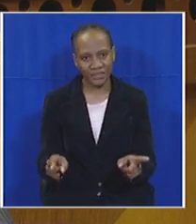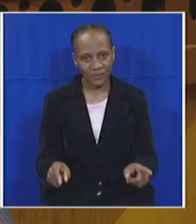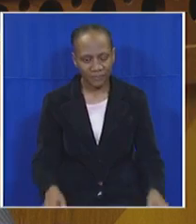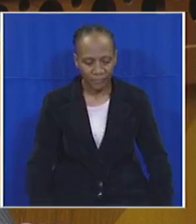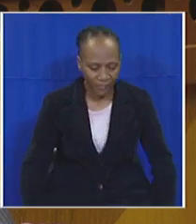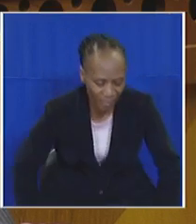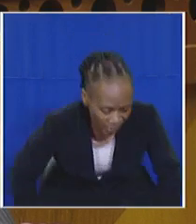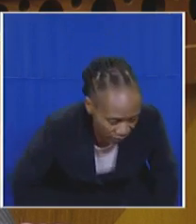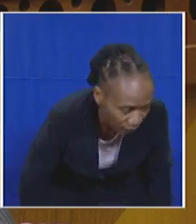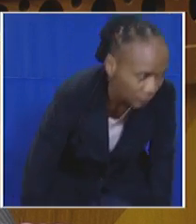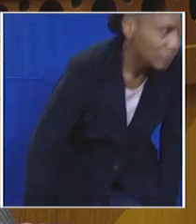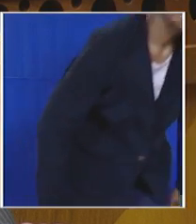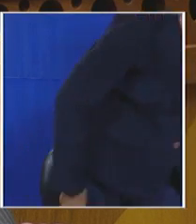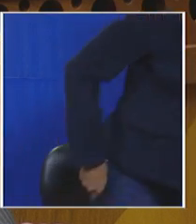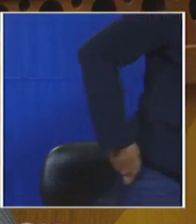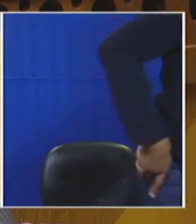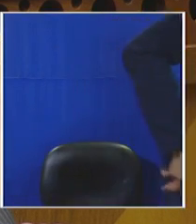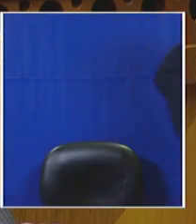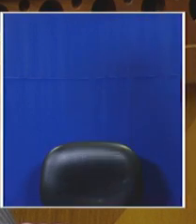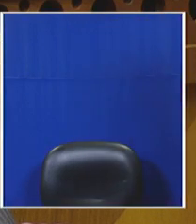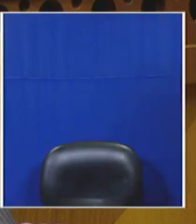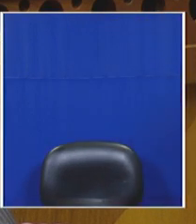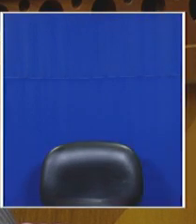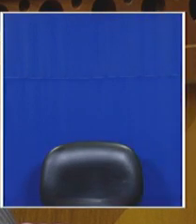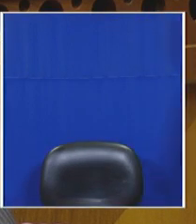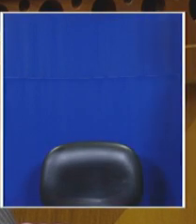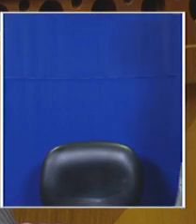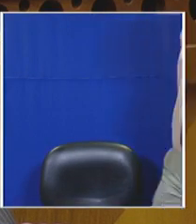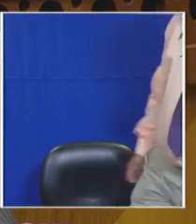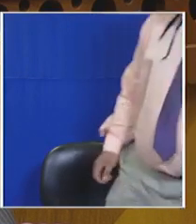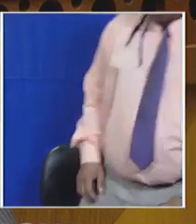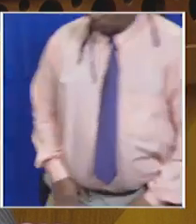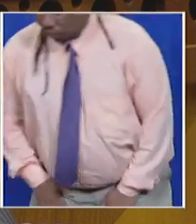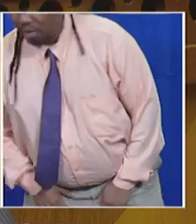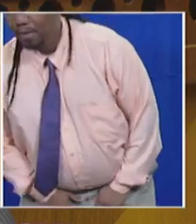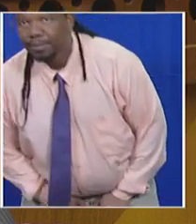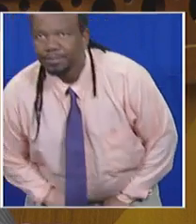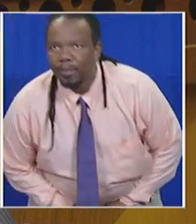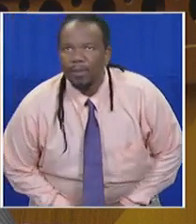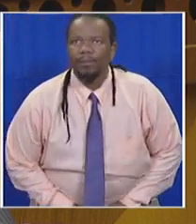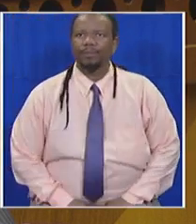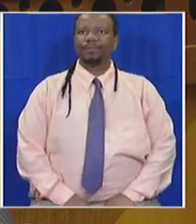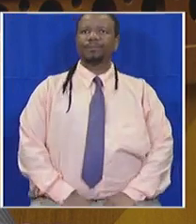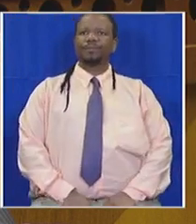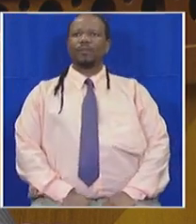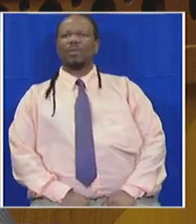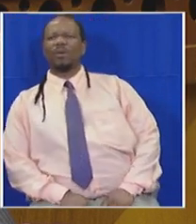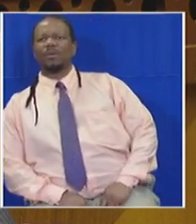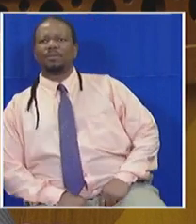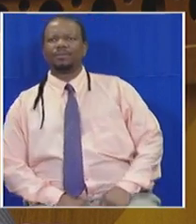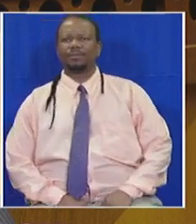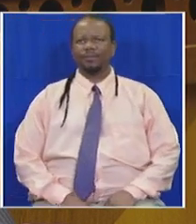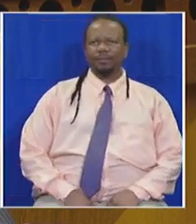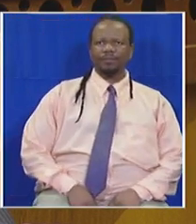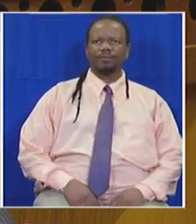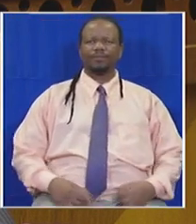priorities should inform and guide long-term development plans and policies, strategic infrastructure investments,